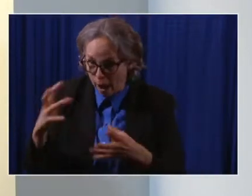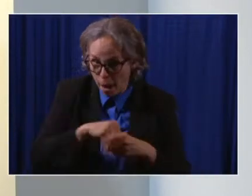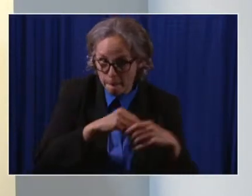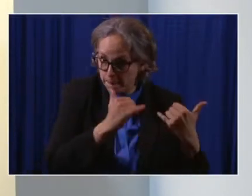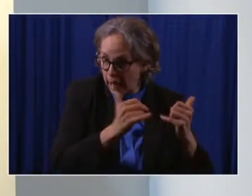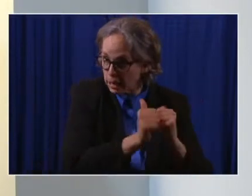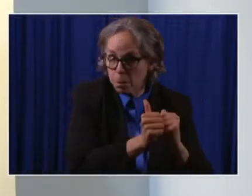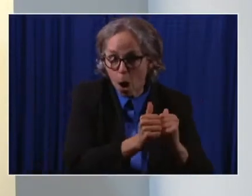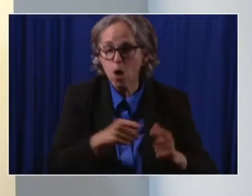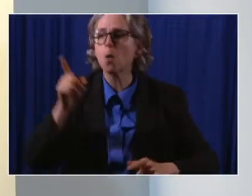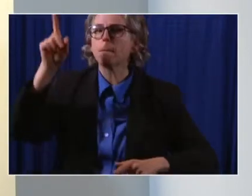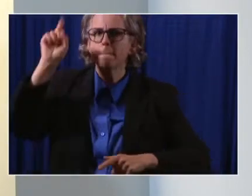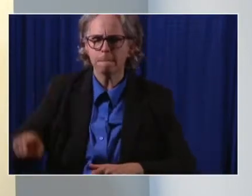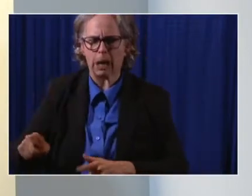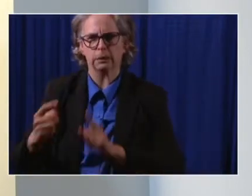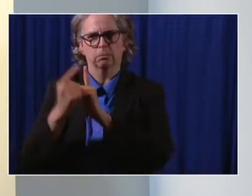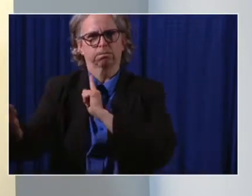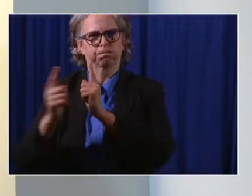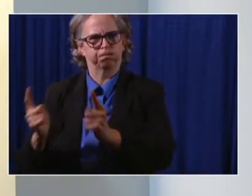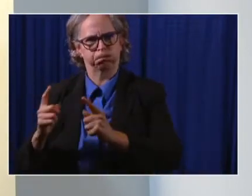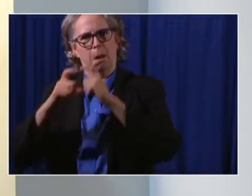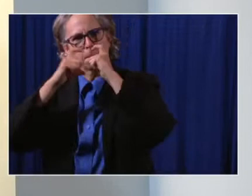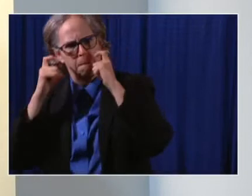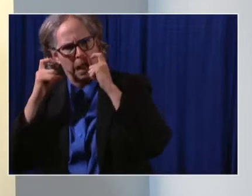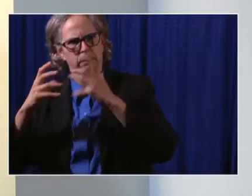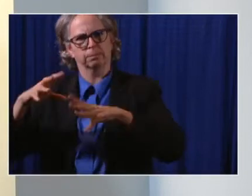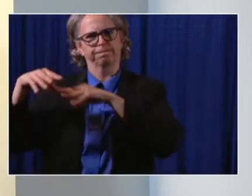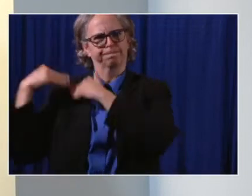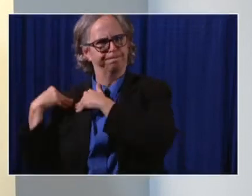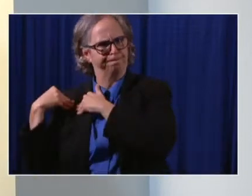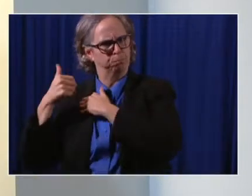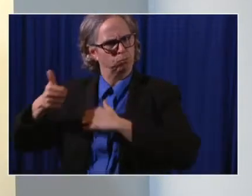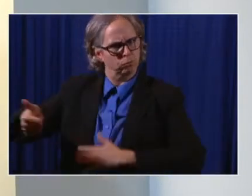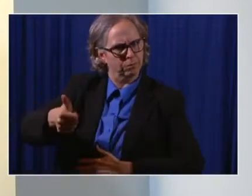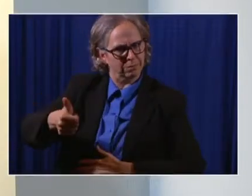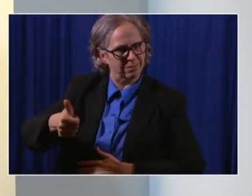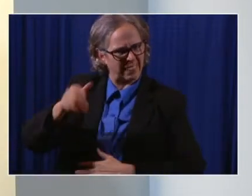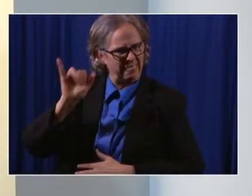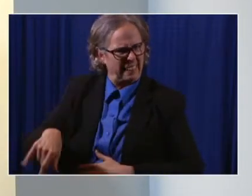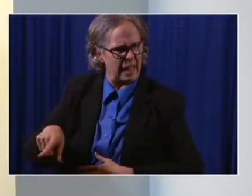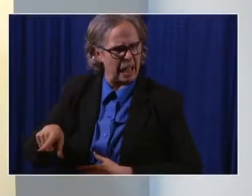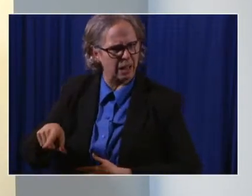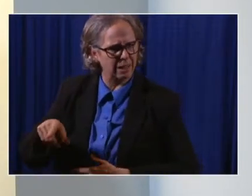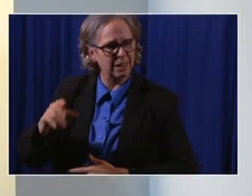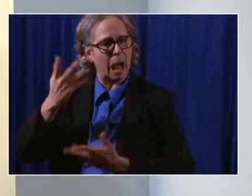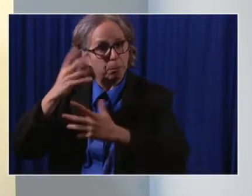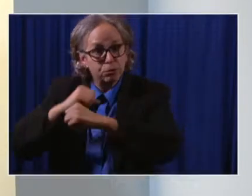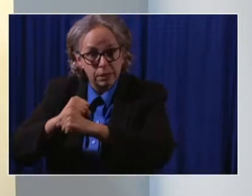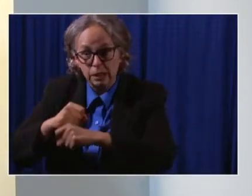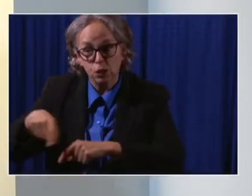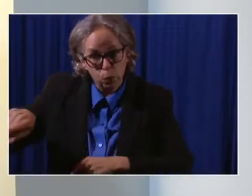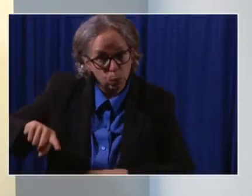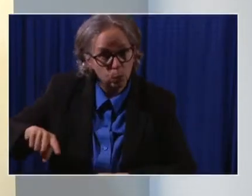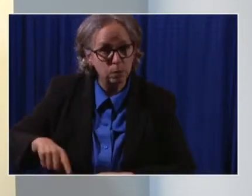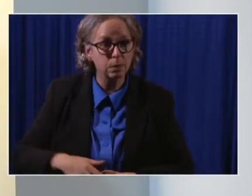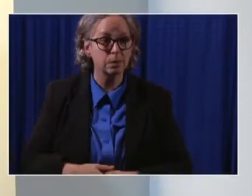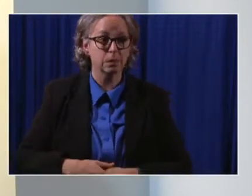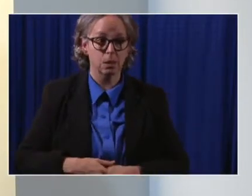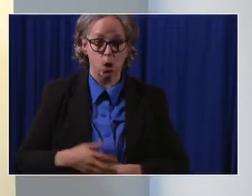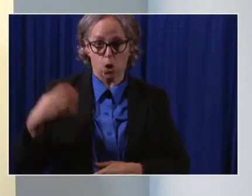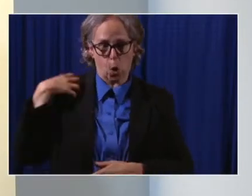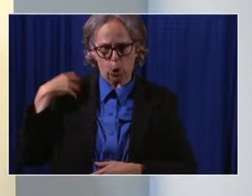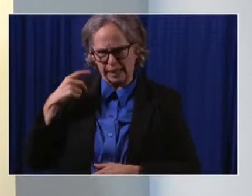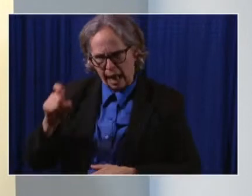own these responsibilities to make sure that they're protecting themselves. The coaches have to enforce these things so that they can have a